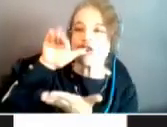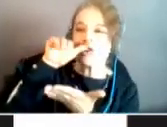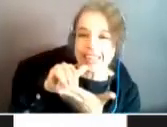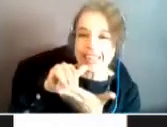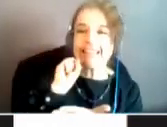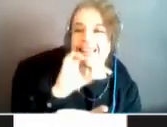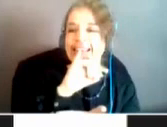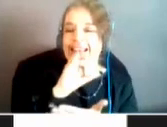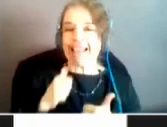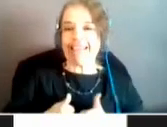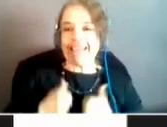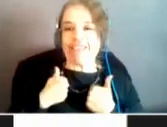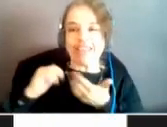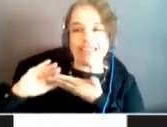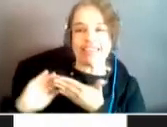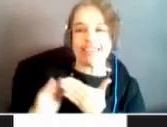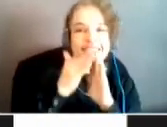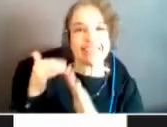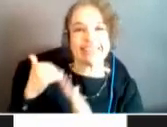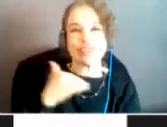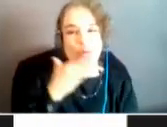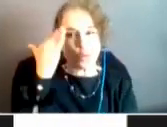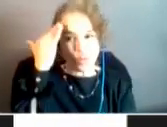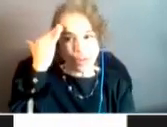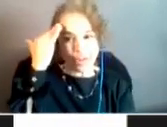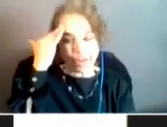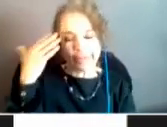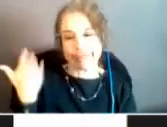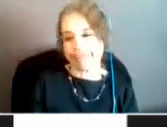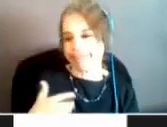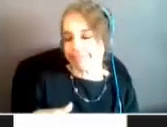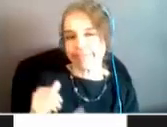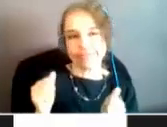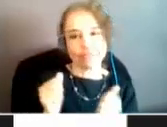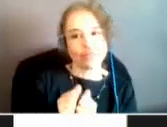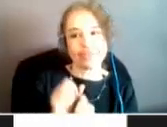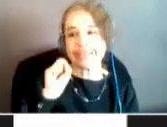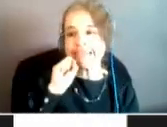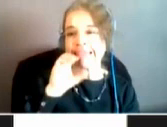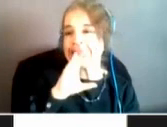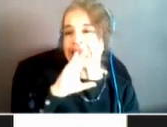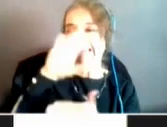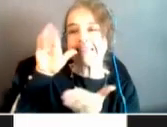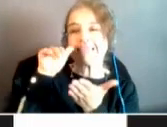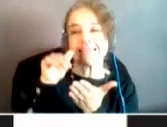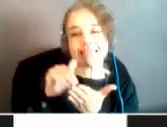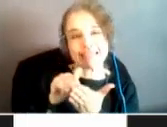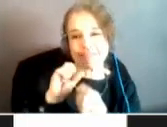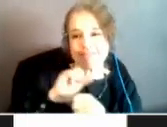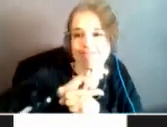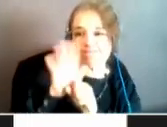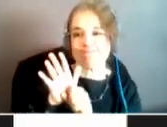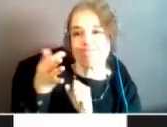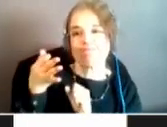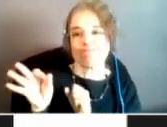senior living communities. We know with, unfortunately, with senior centers, due to the pandemic and